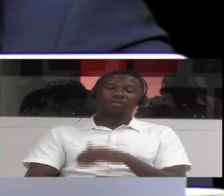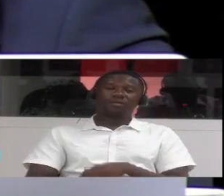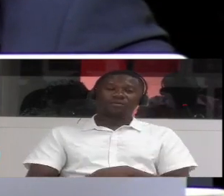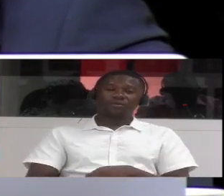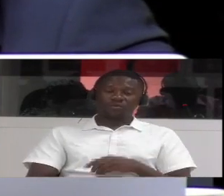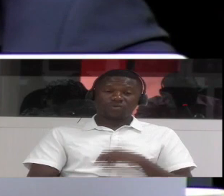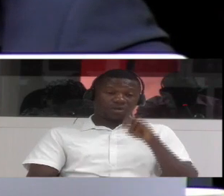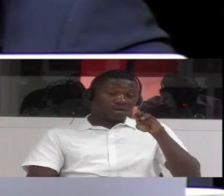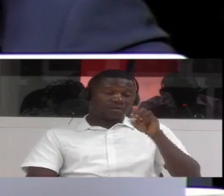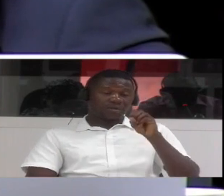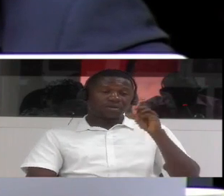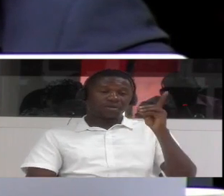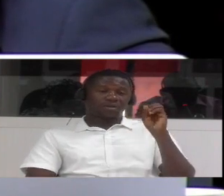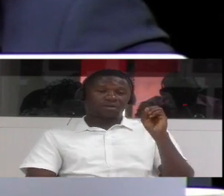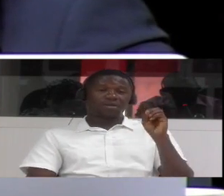was the,